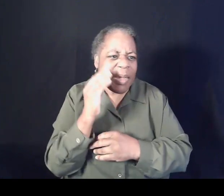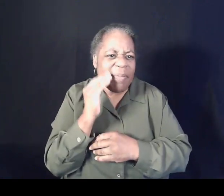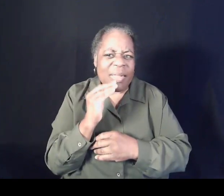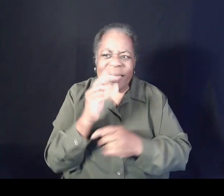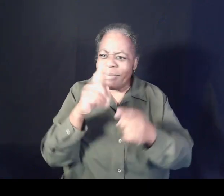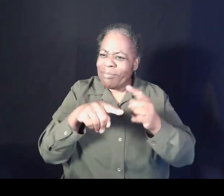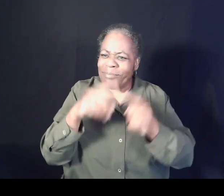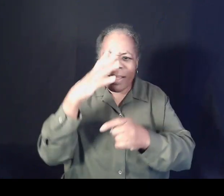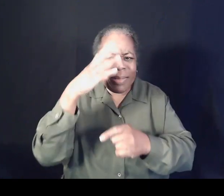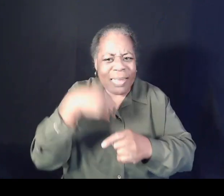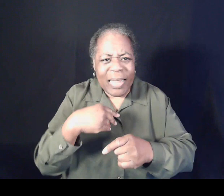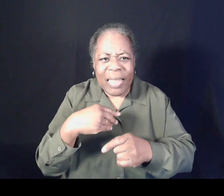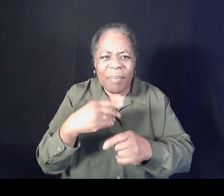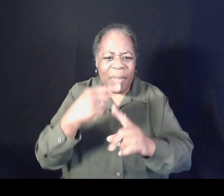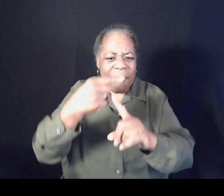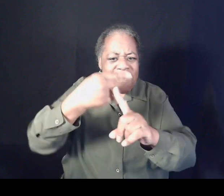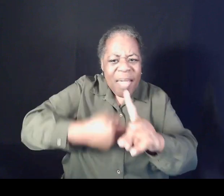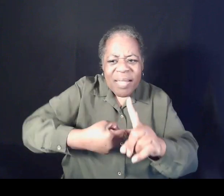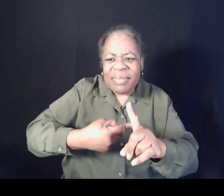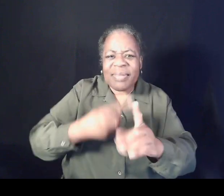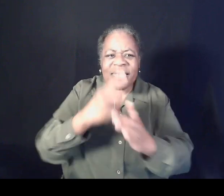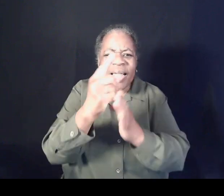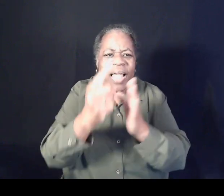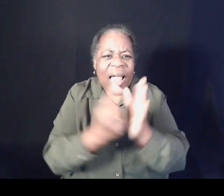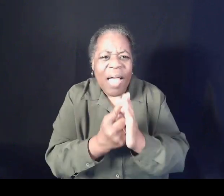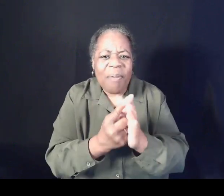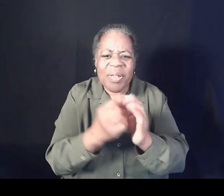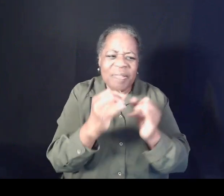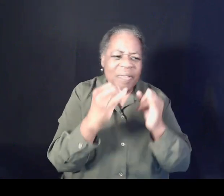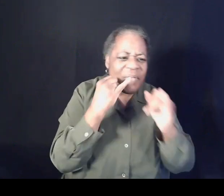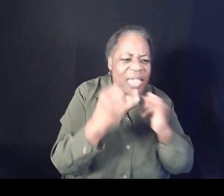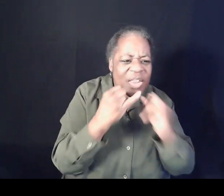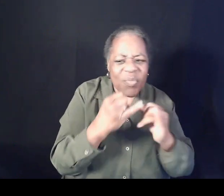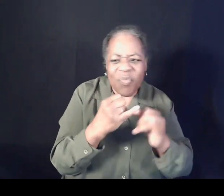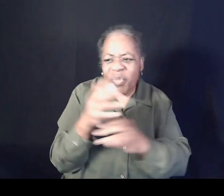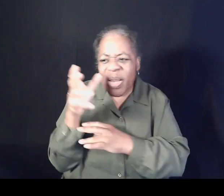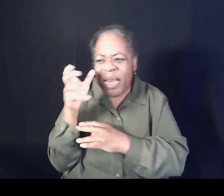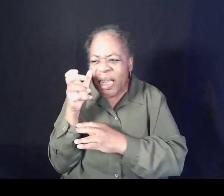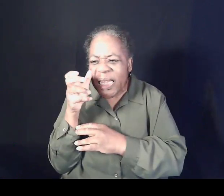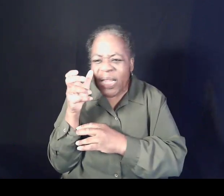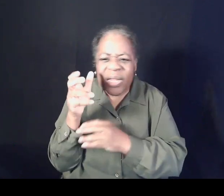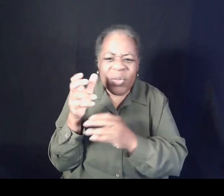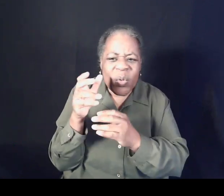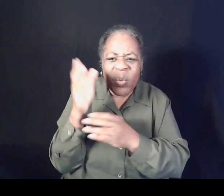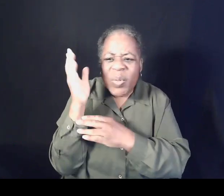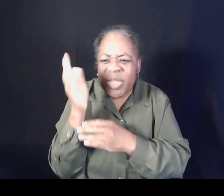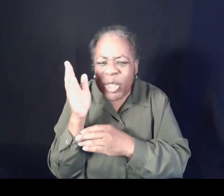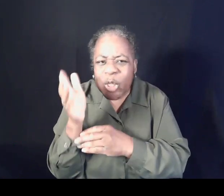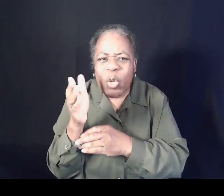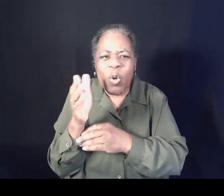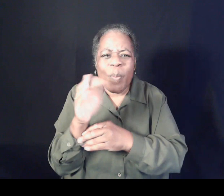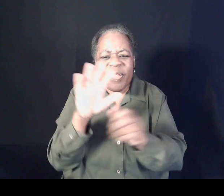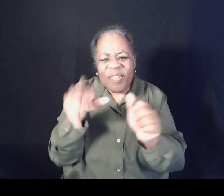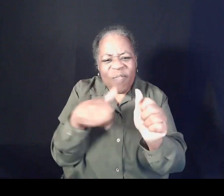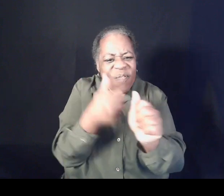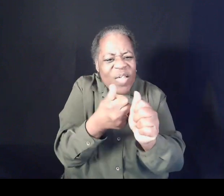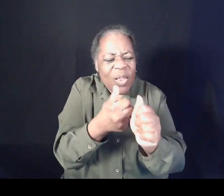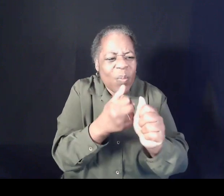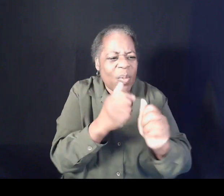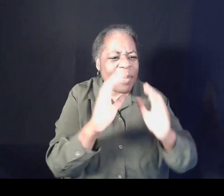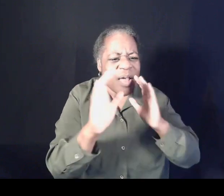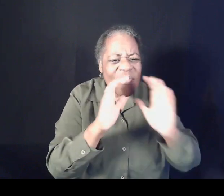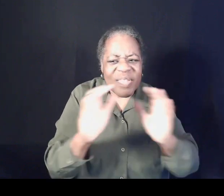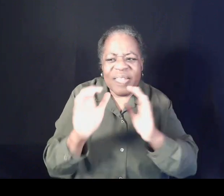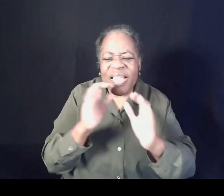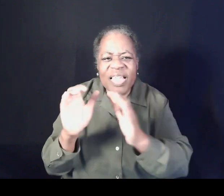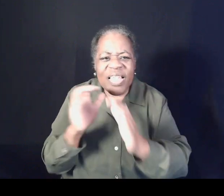Over the months, over the hours of interviews and the debriefings and listening to so many sermons and having all these follow-up conversations